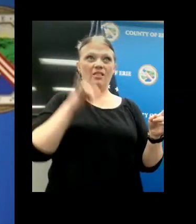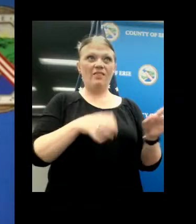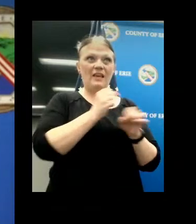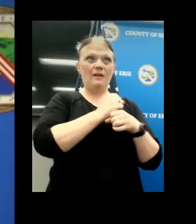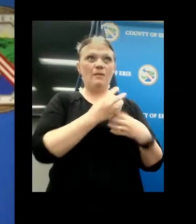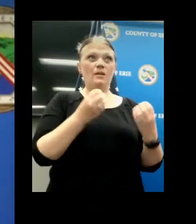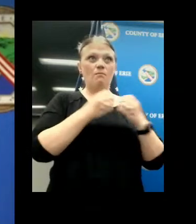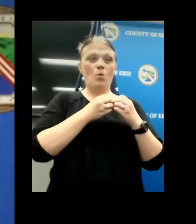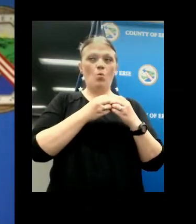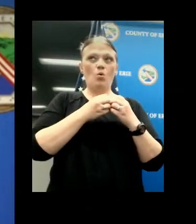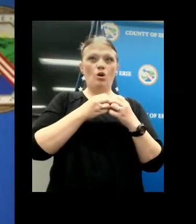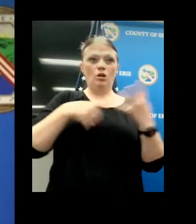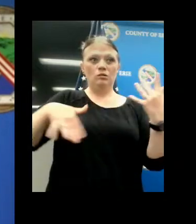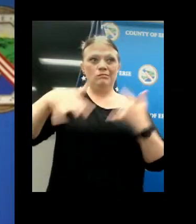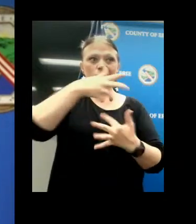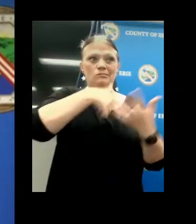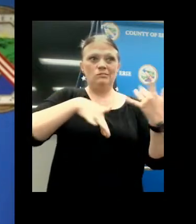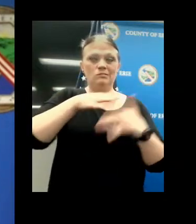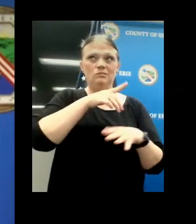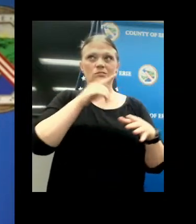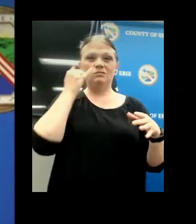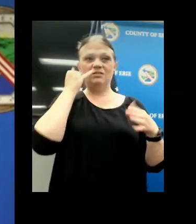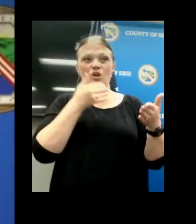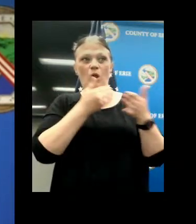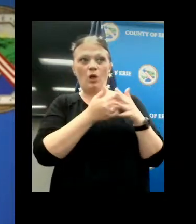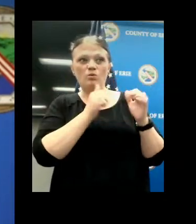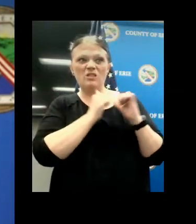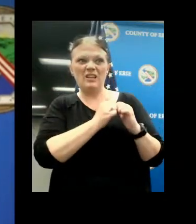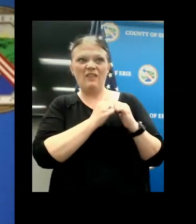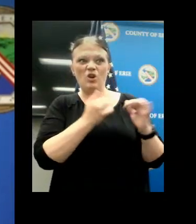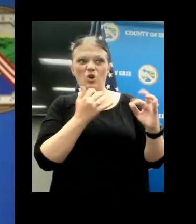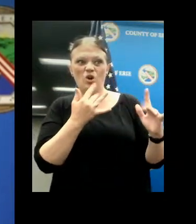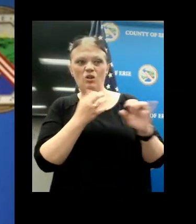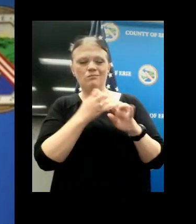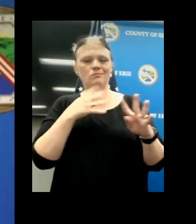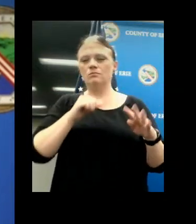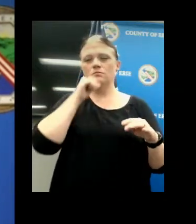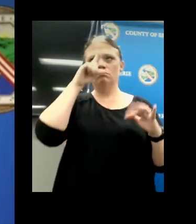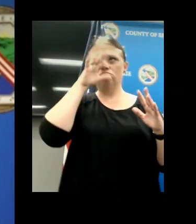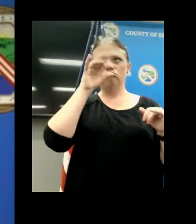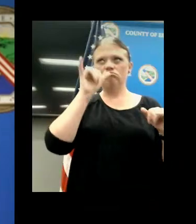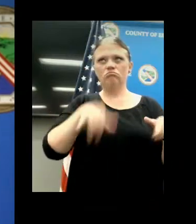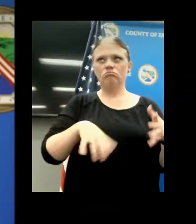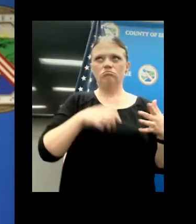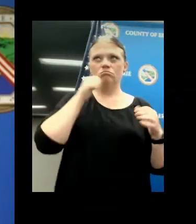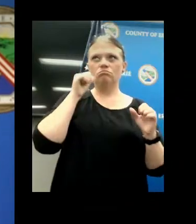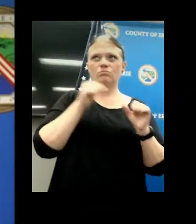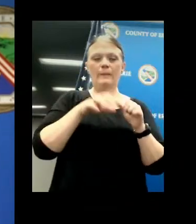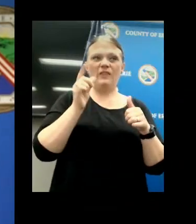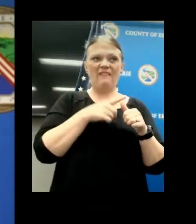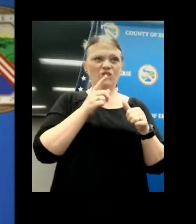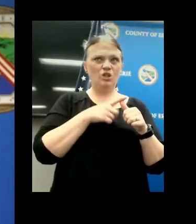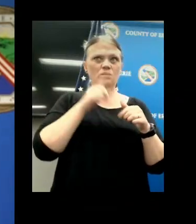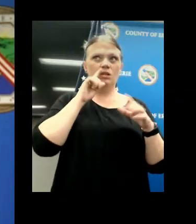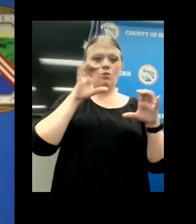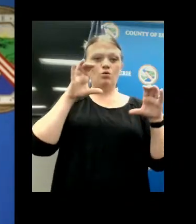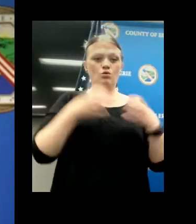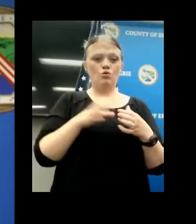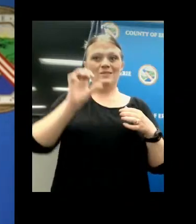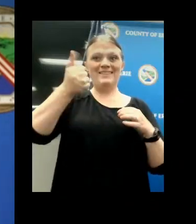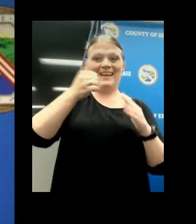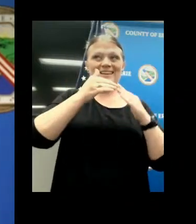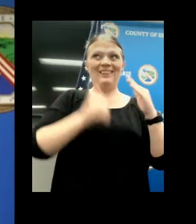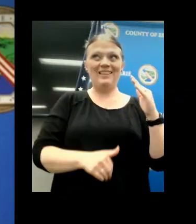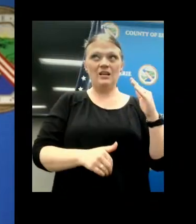more congregation? No. Tee times are closer together, perhaps? We don't anticipate that. Remember when that first came out, it was groups 10